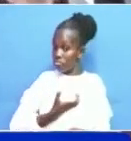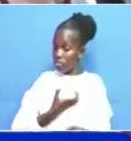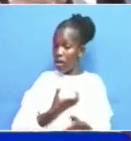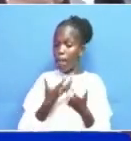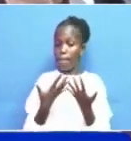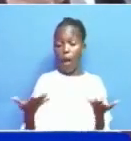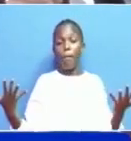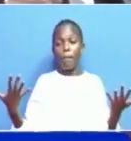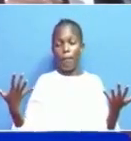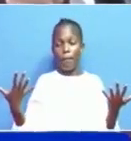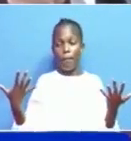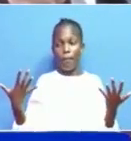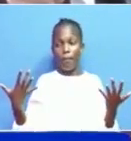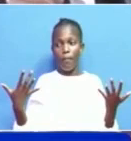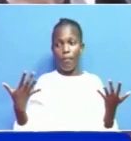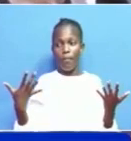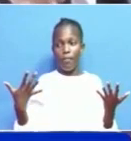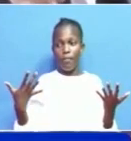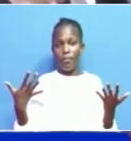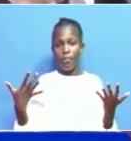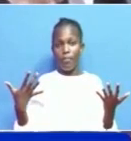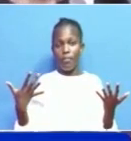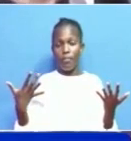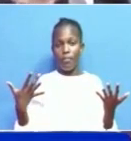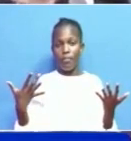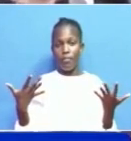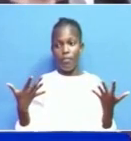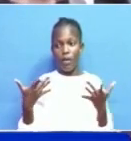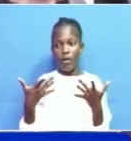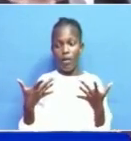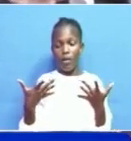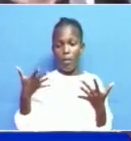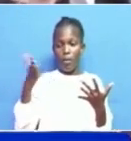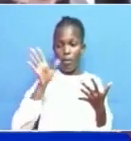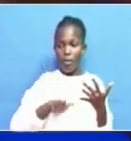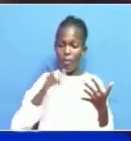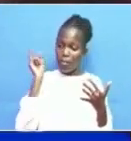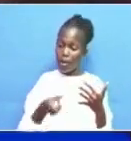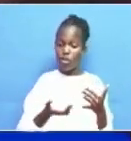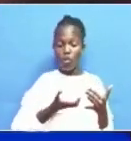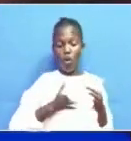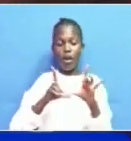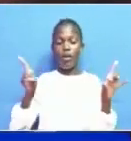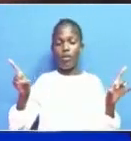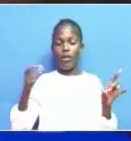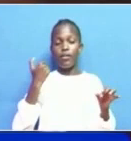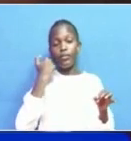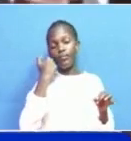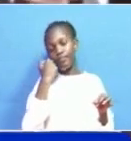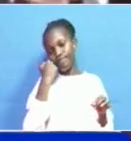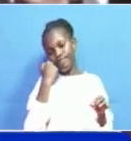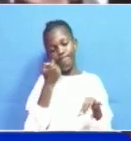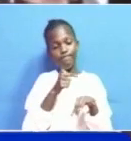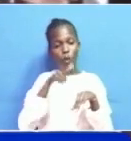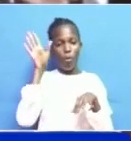property. Land is no longer for men. Women must own land. It is sad when a